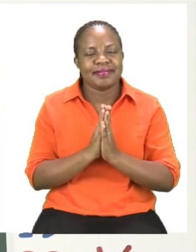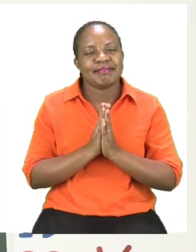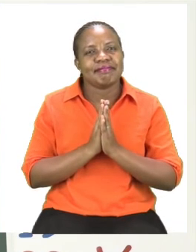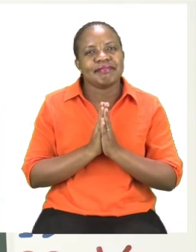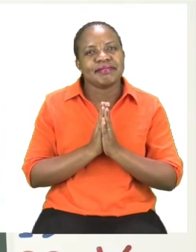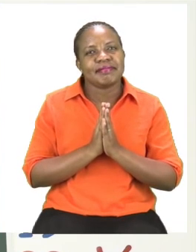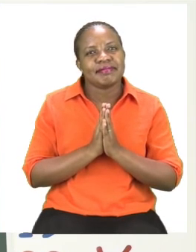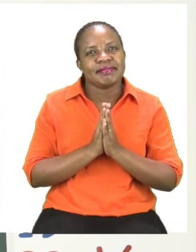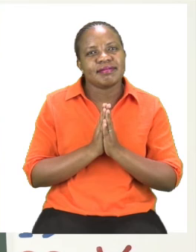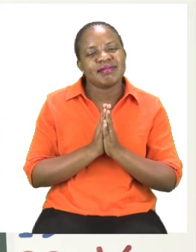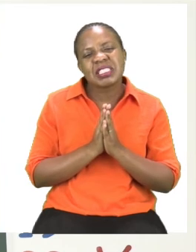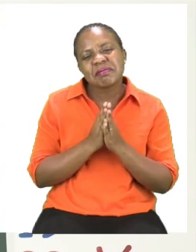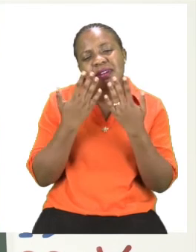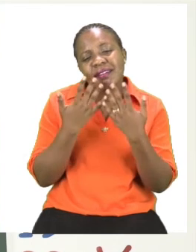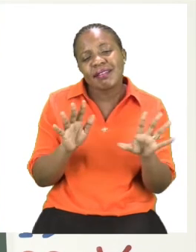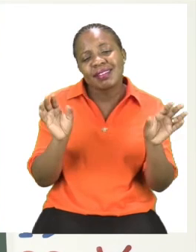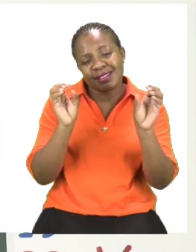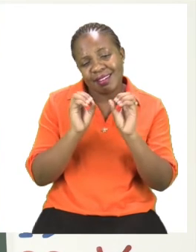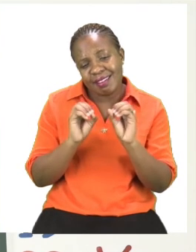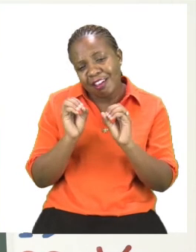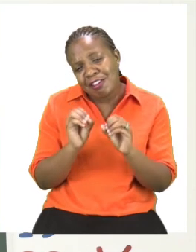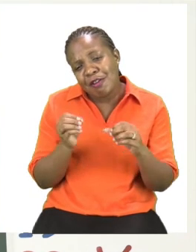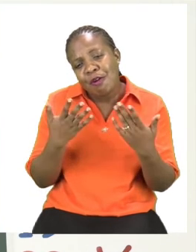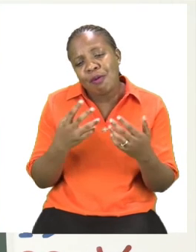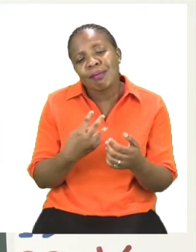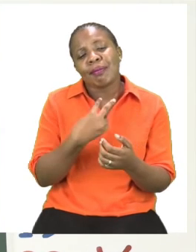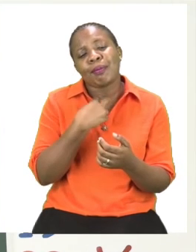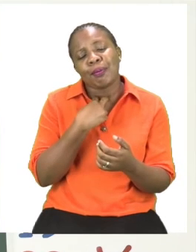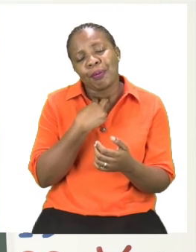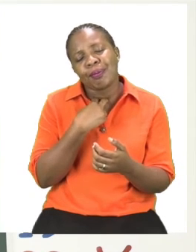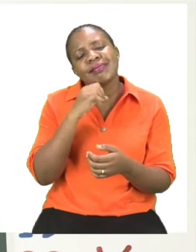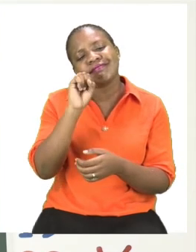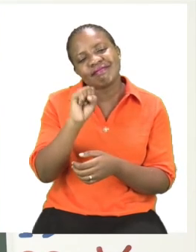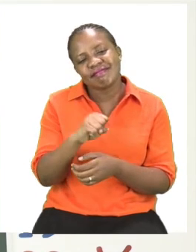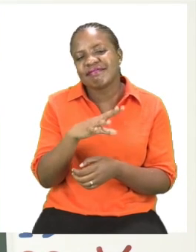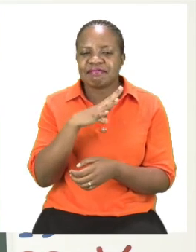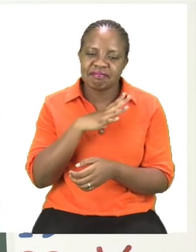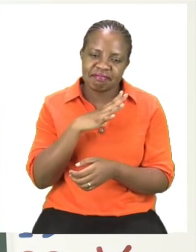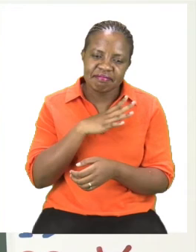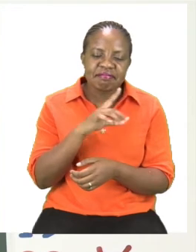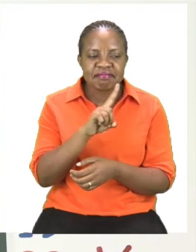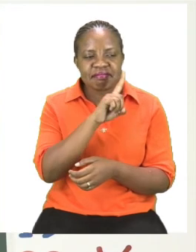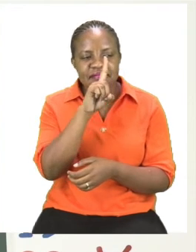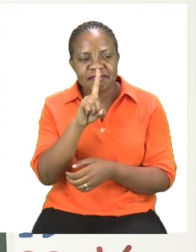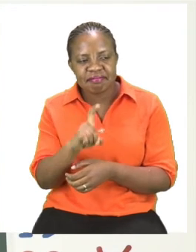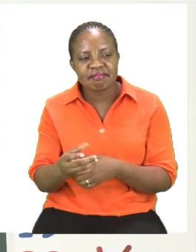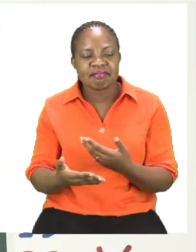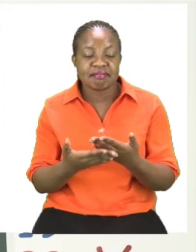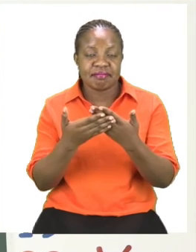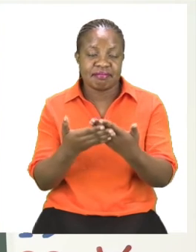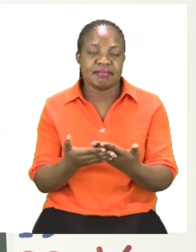case, it's okay to ask for help when you need it. Now that we are done, please can